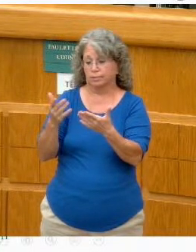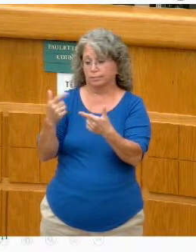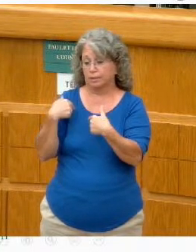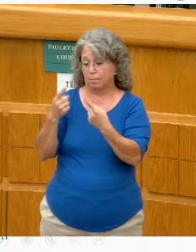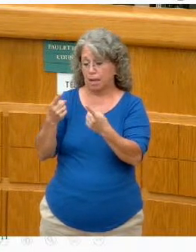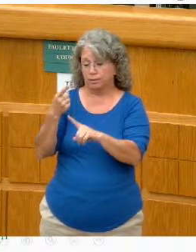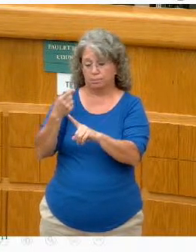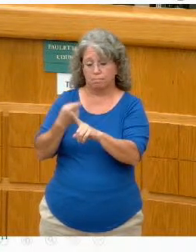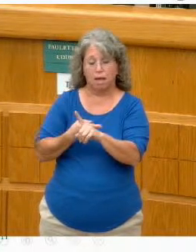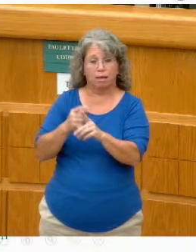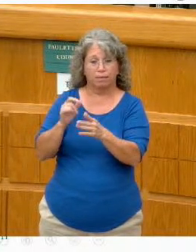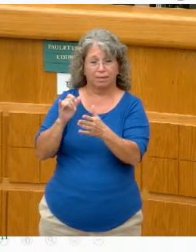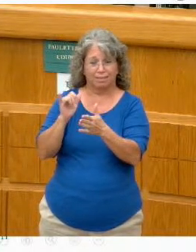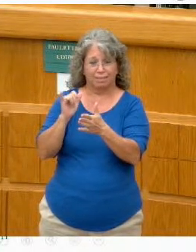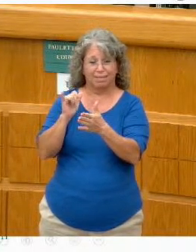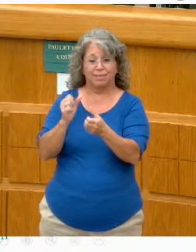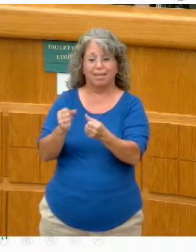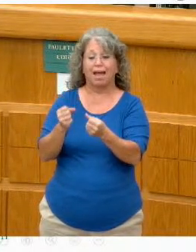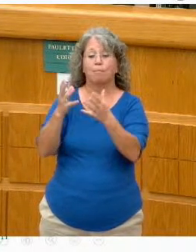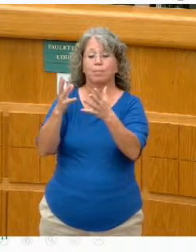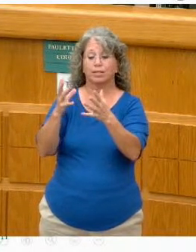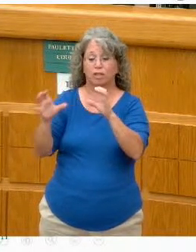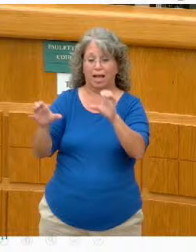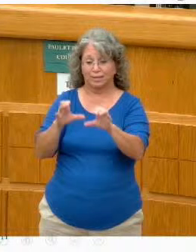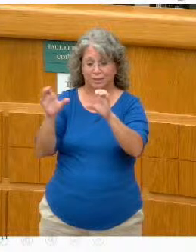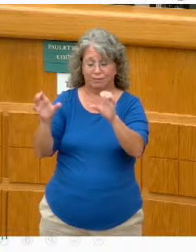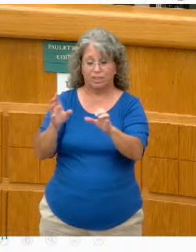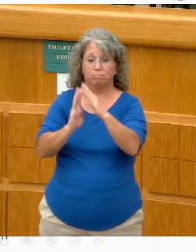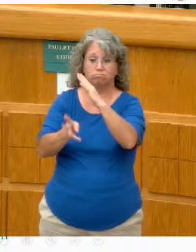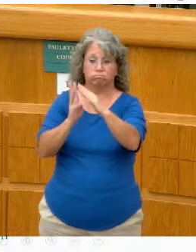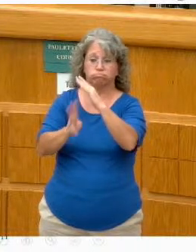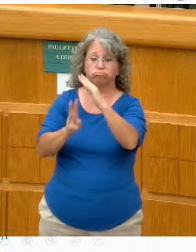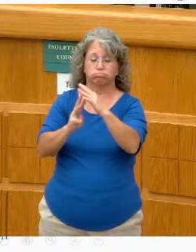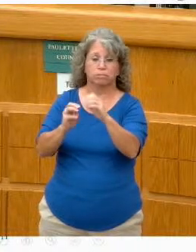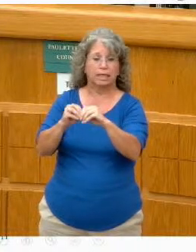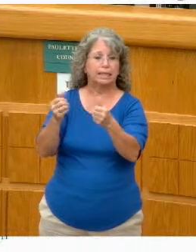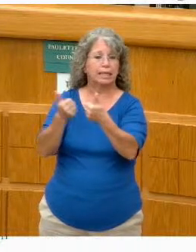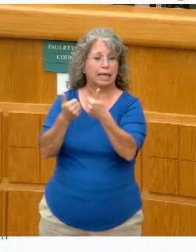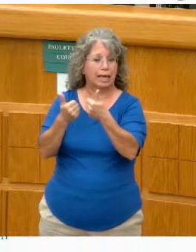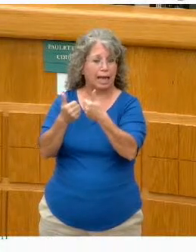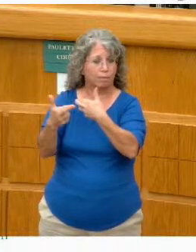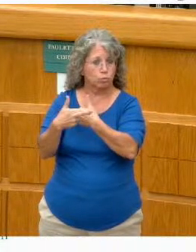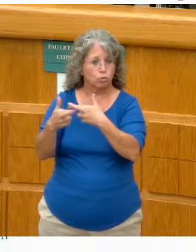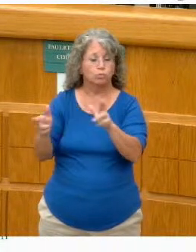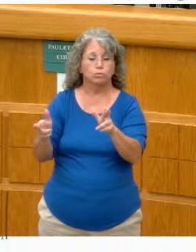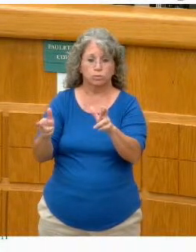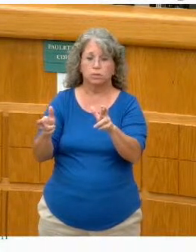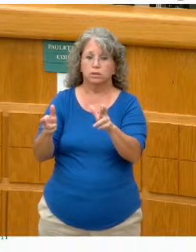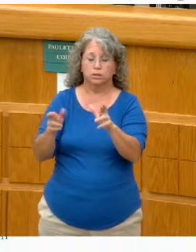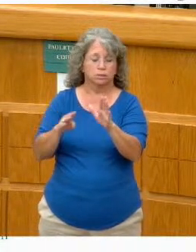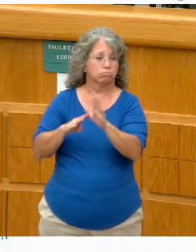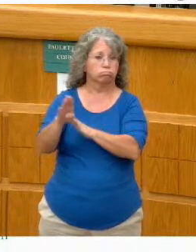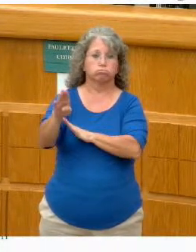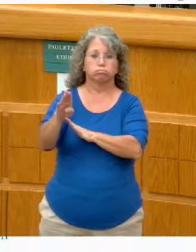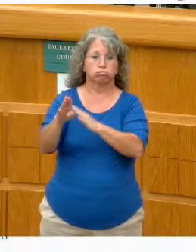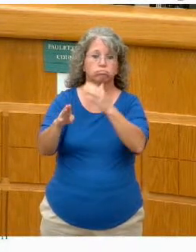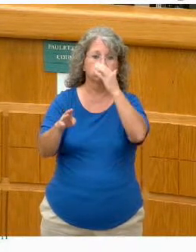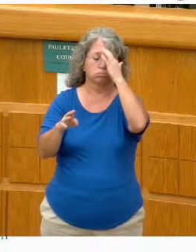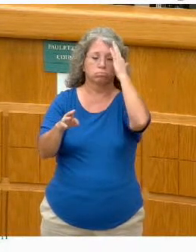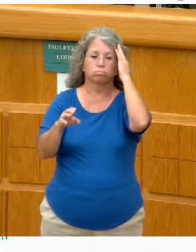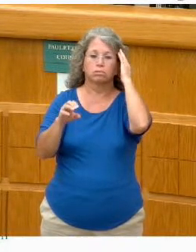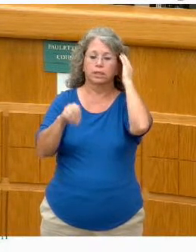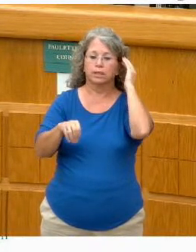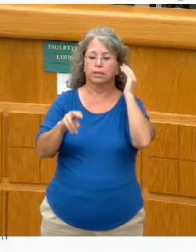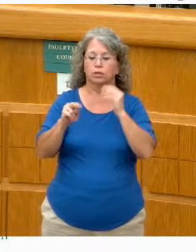just really shot up the amount of activity that's occurring in these game rooms around the Coastal Bend area and in